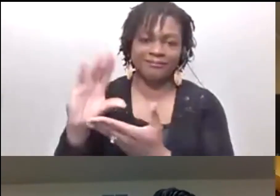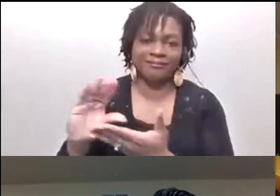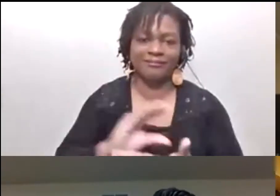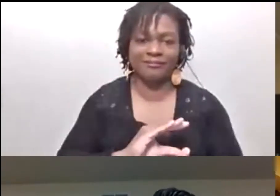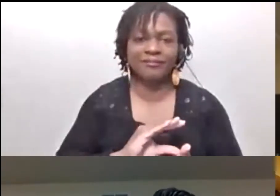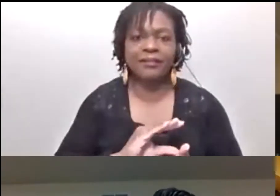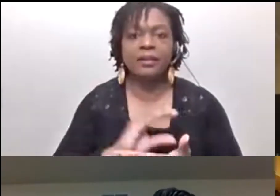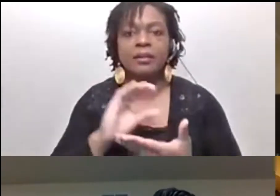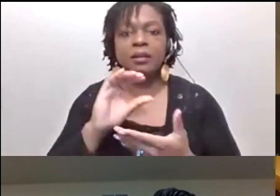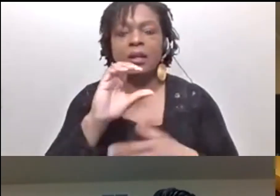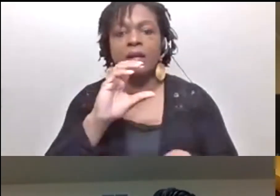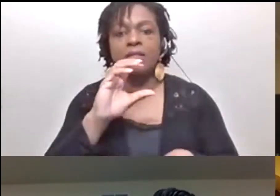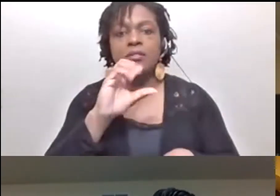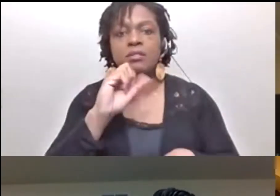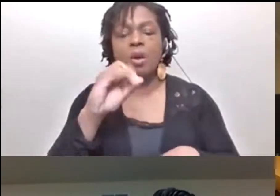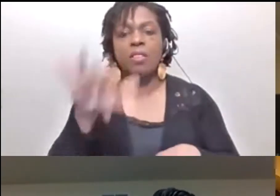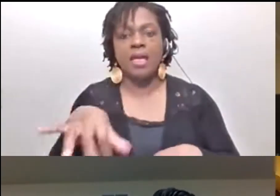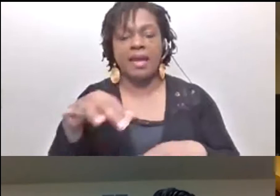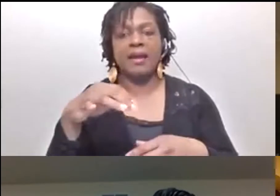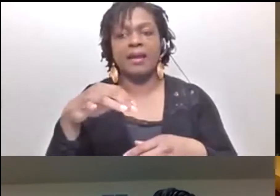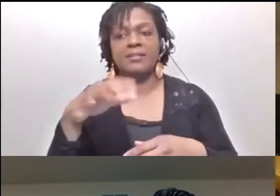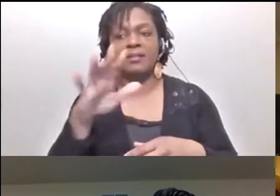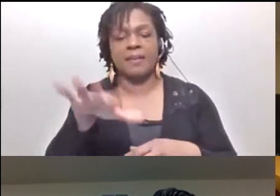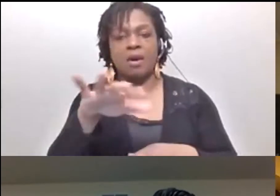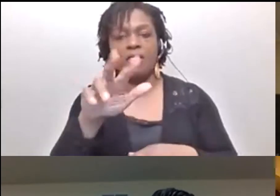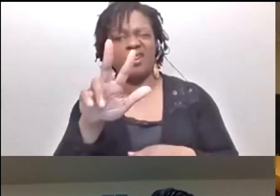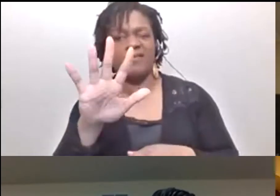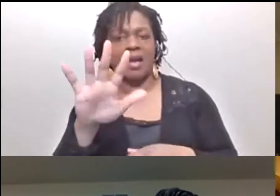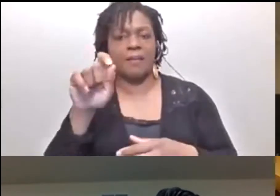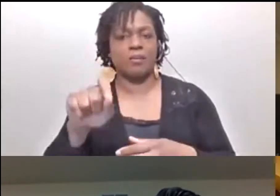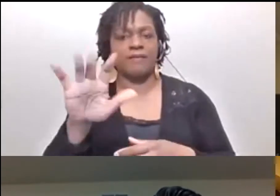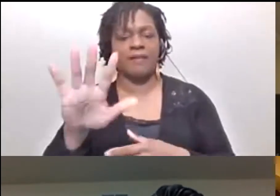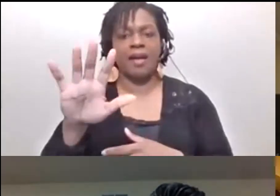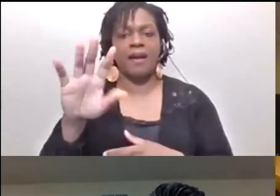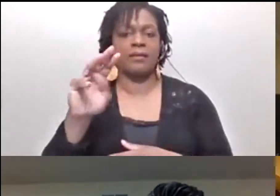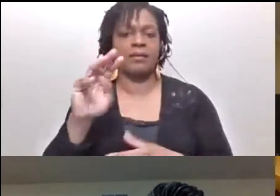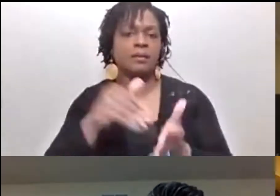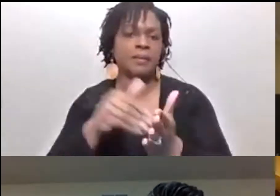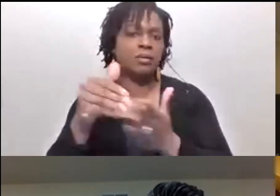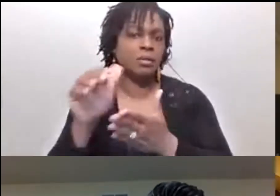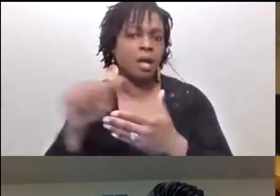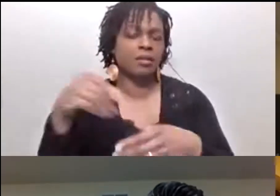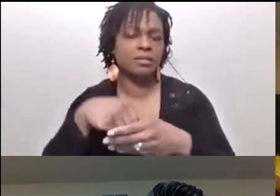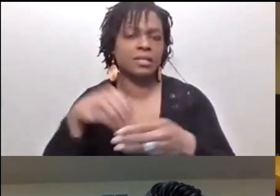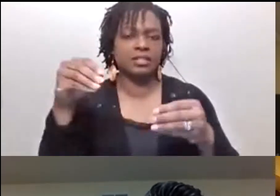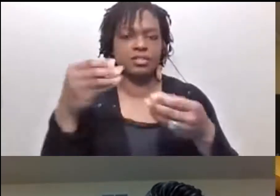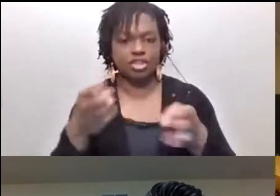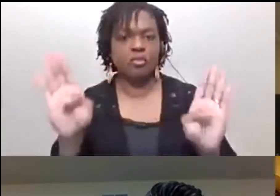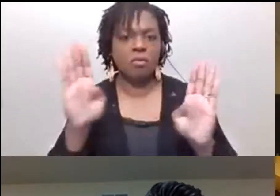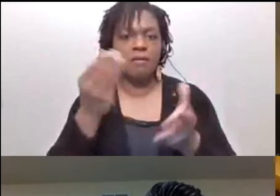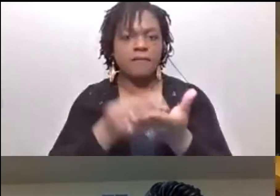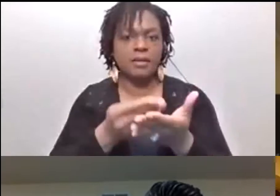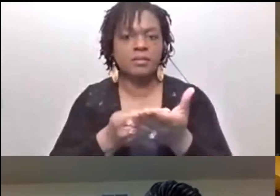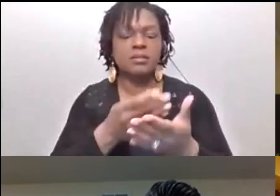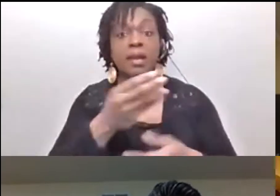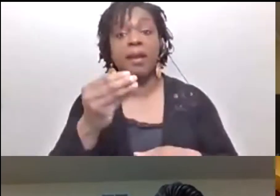And then which comes out to be $35.5 million in state general funds. And then, but